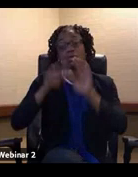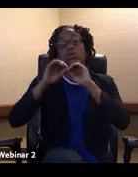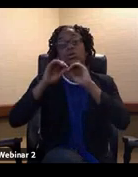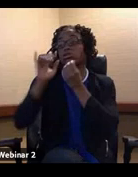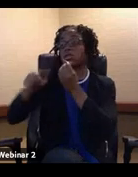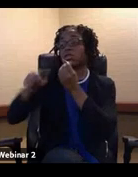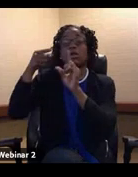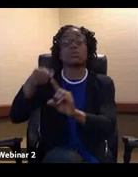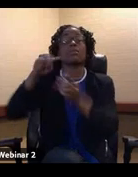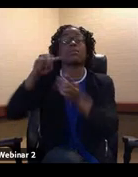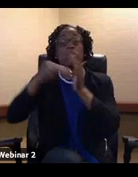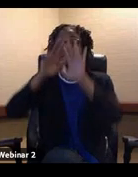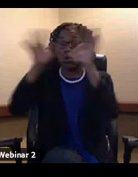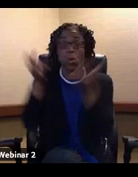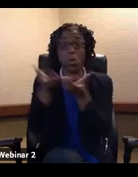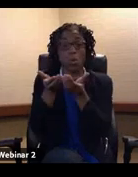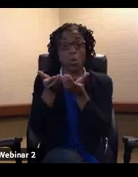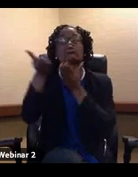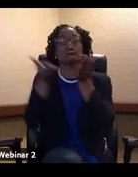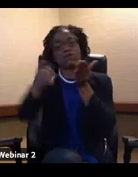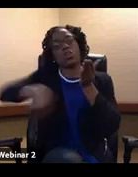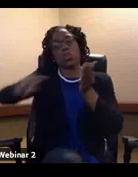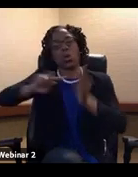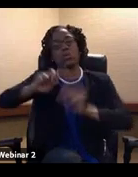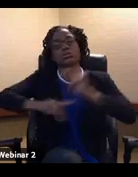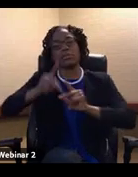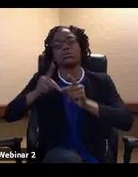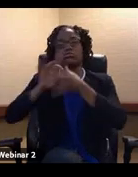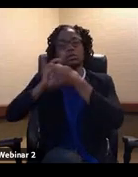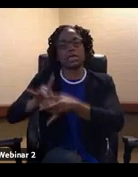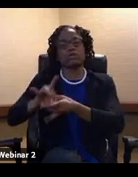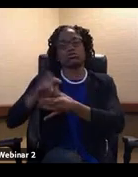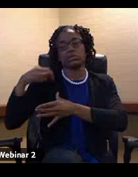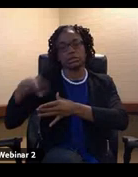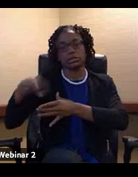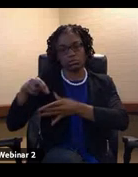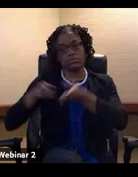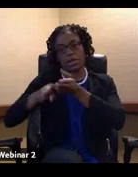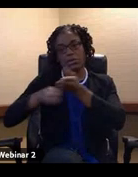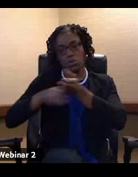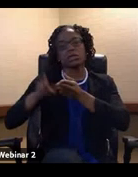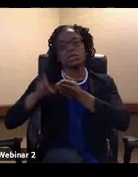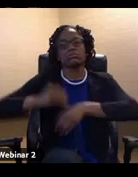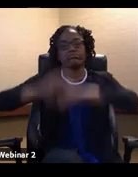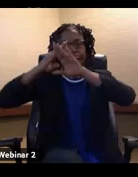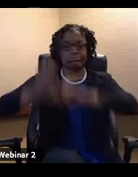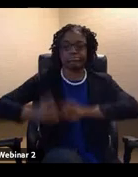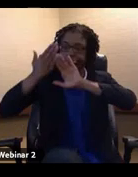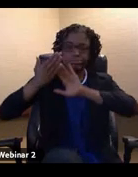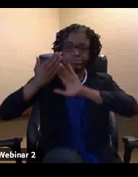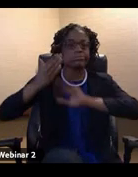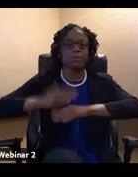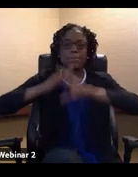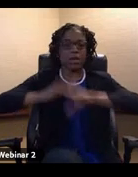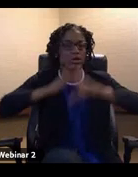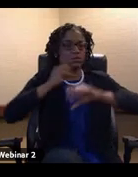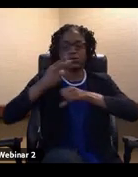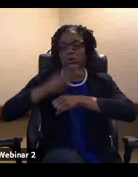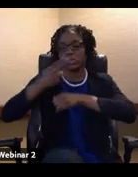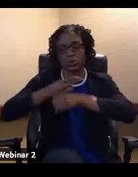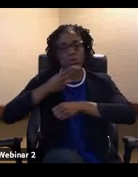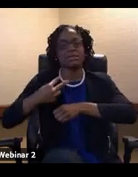for which the primary purpose as a whole is to serve members of a religious minority who face barriers accessing and using victim